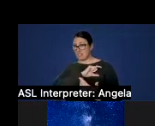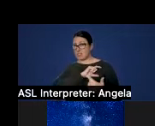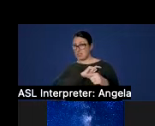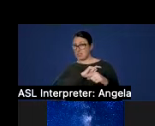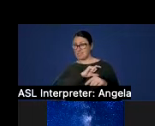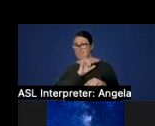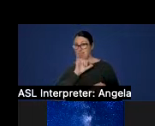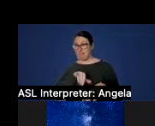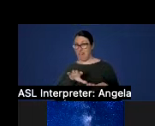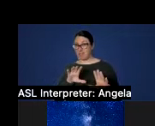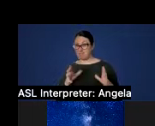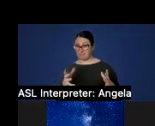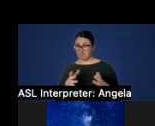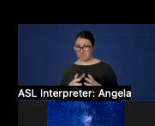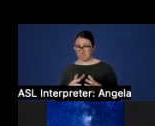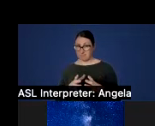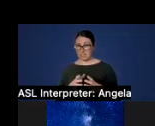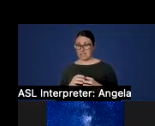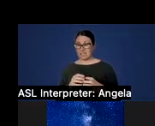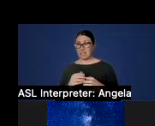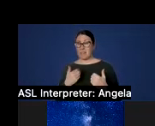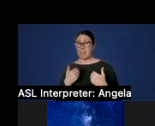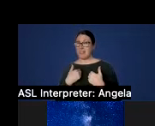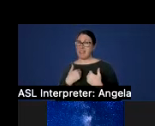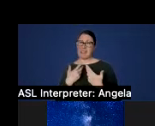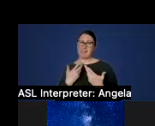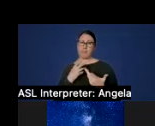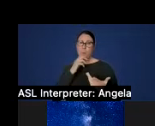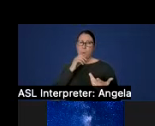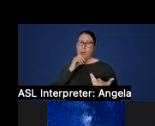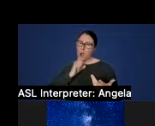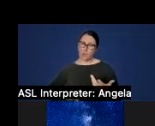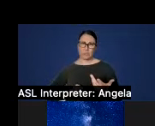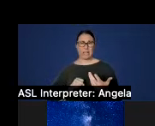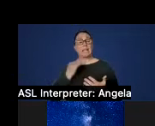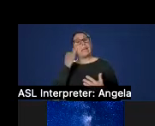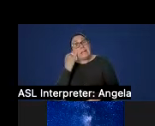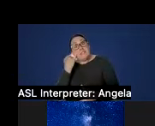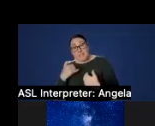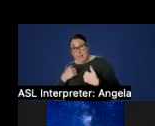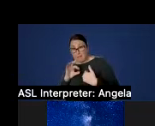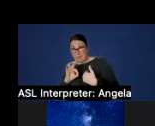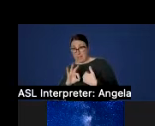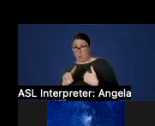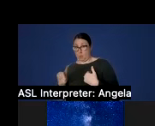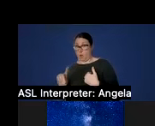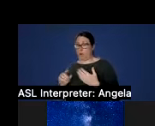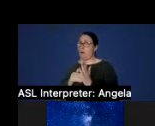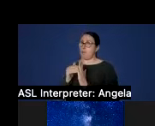officers. Sometimes they have very outdated if they have a 911 system. And then our tribal jails